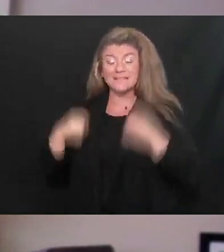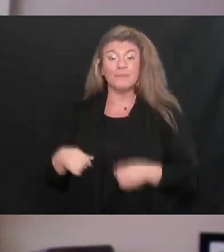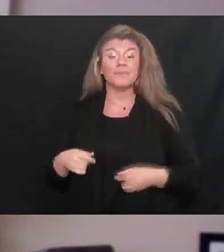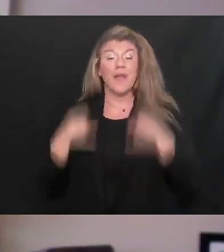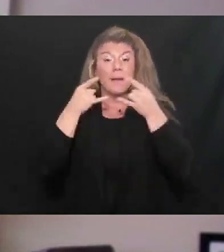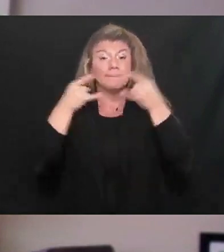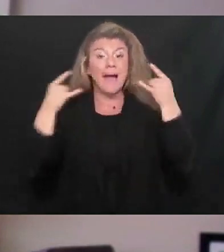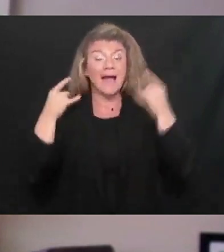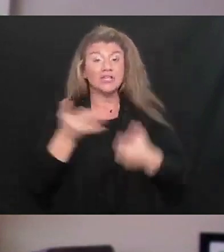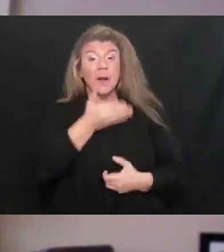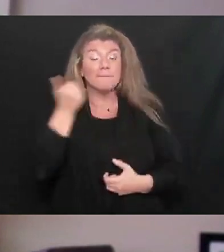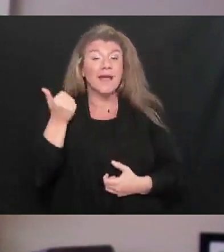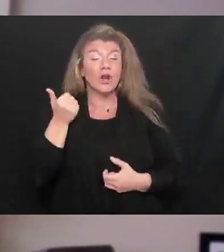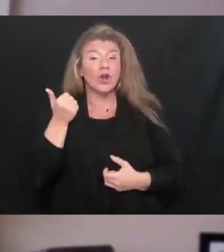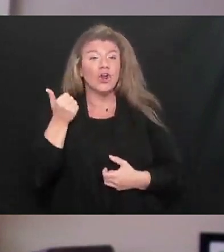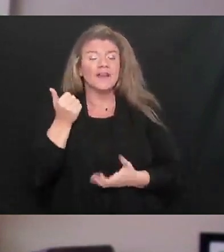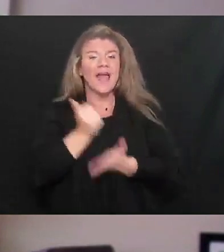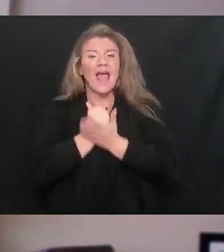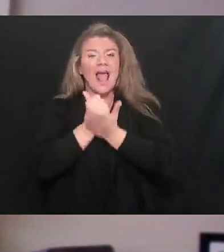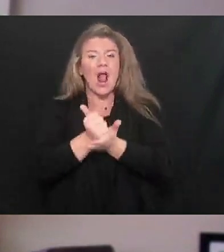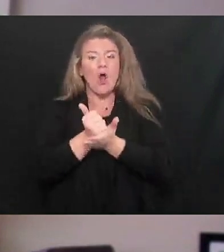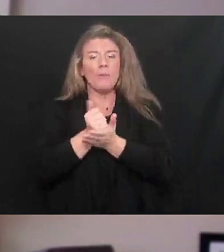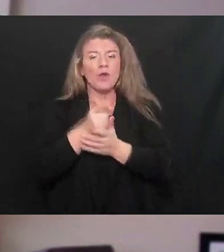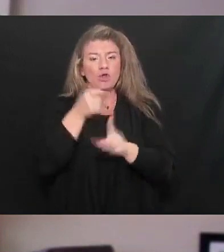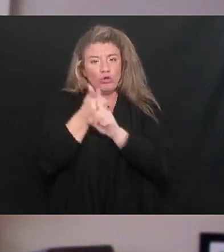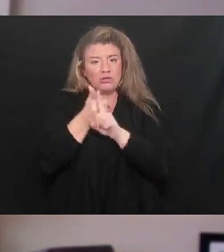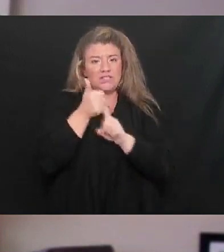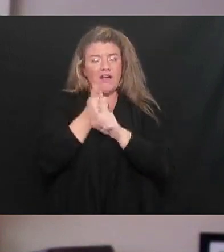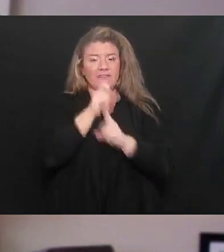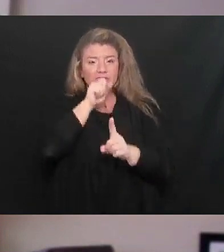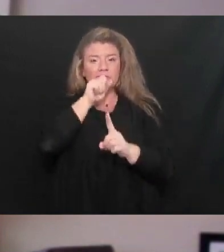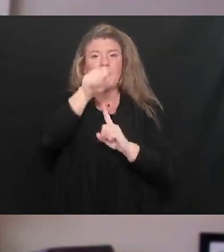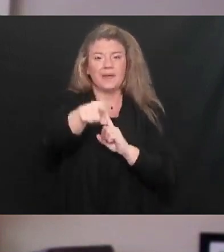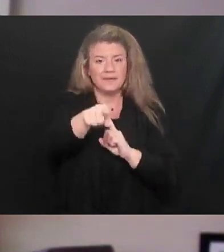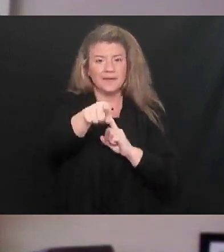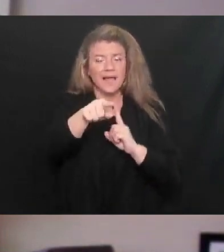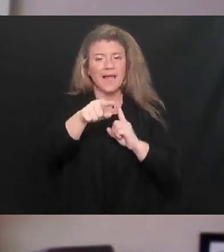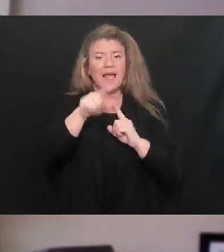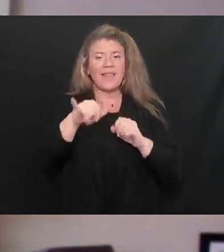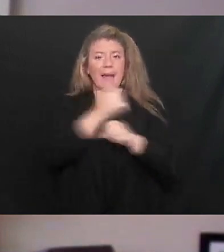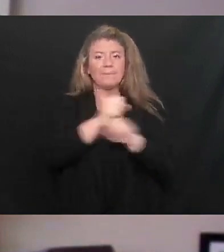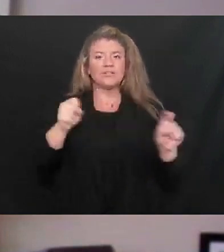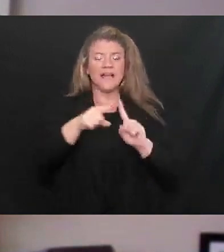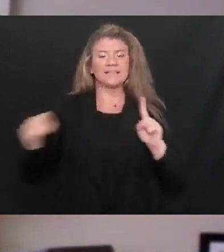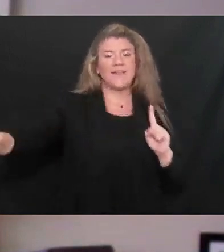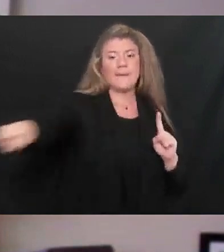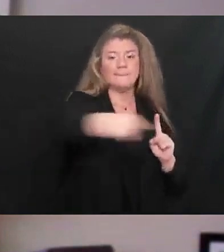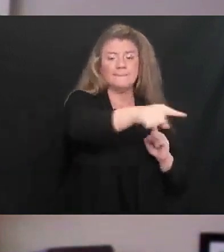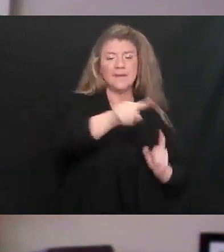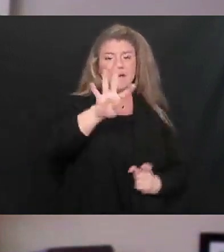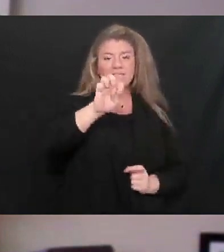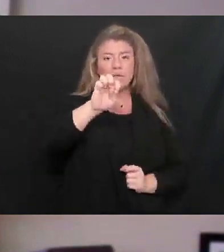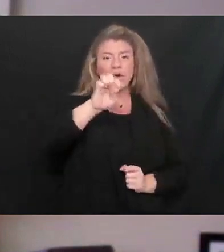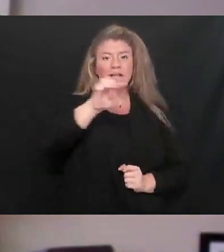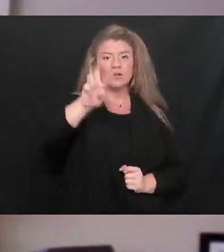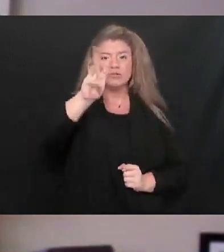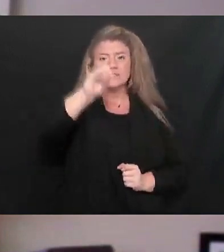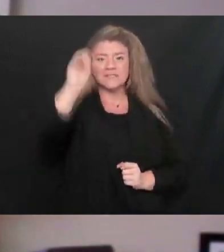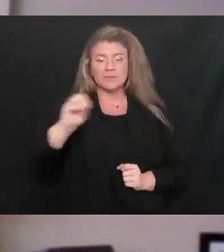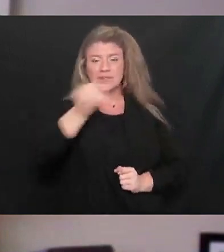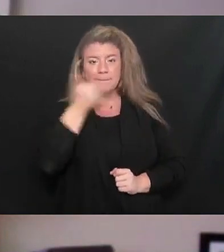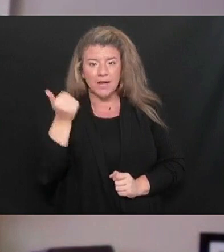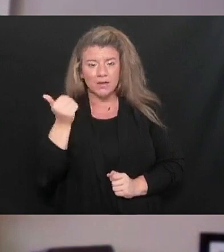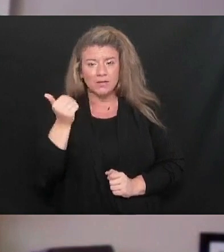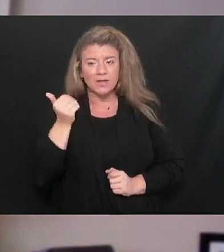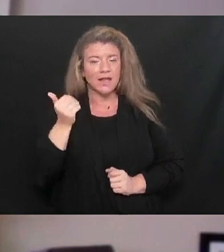you from making droplets by wearing them, protecting others, about 40 to 60% better, as opposed to wearing them